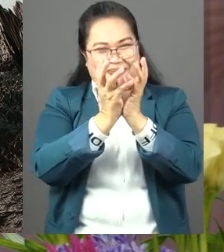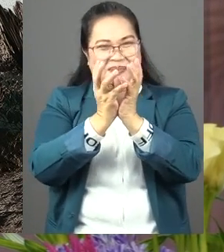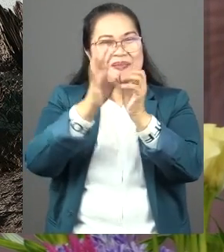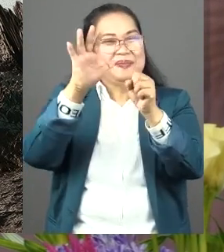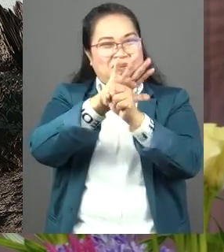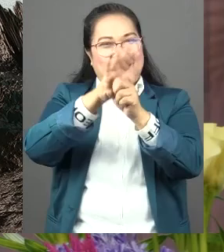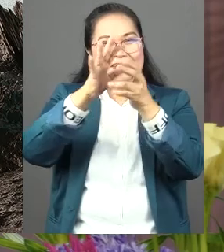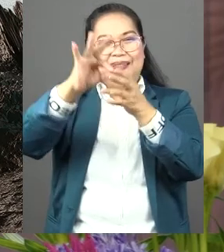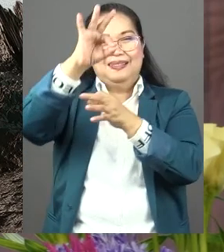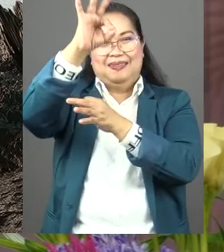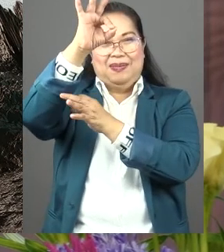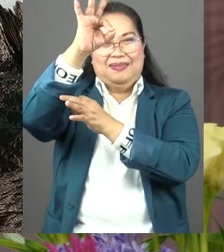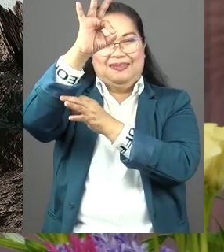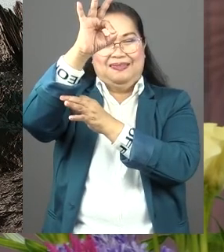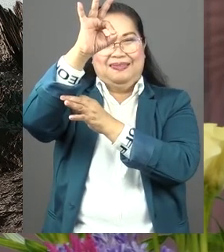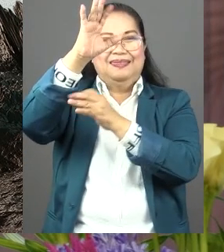Spirit,